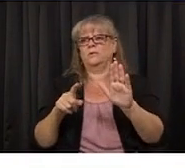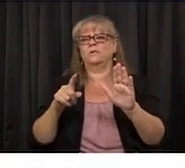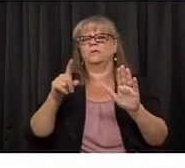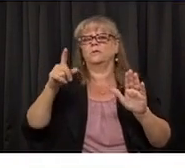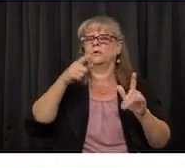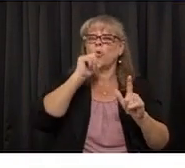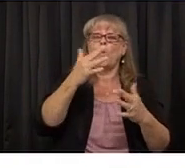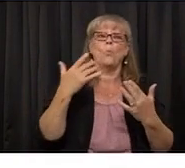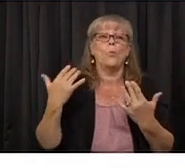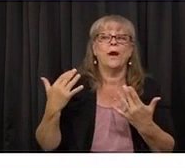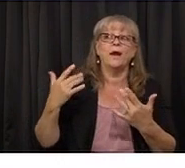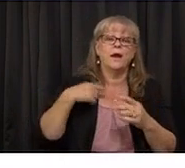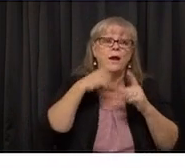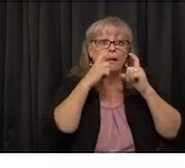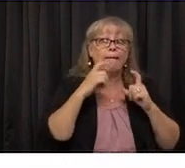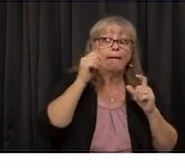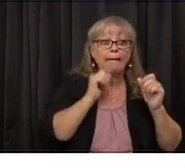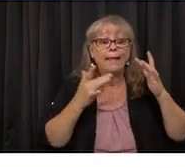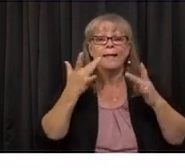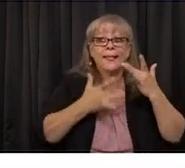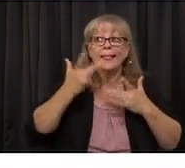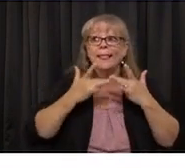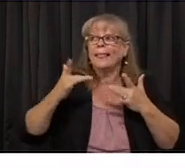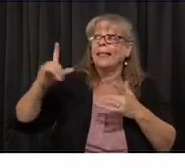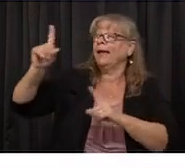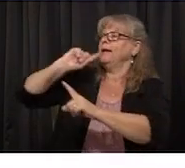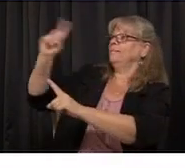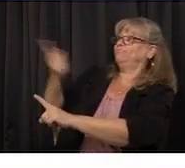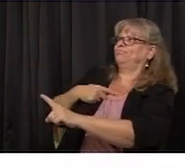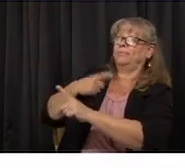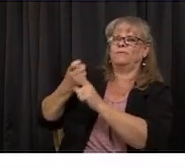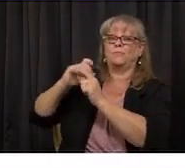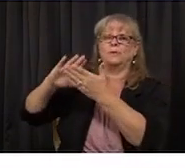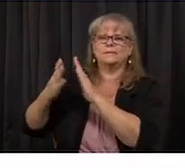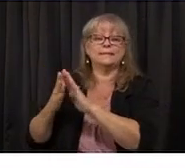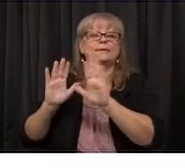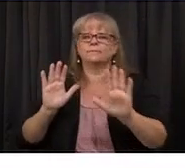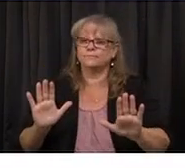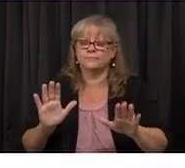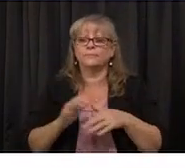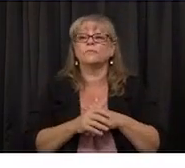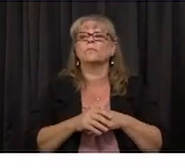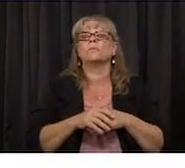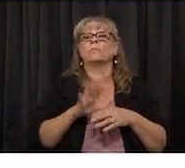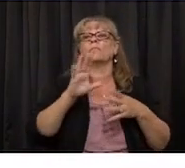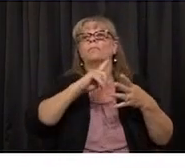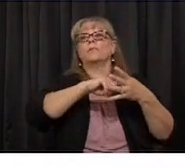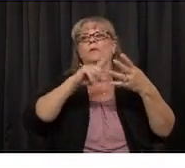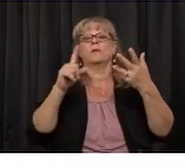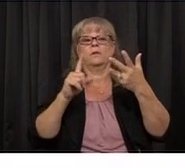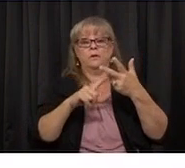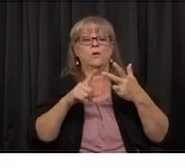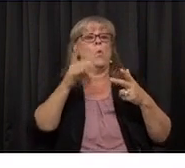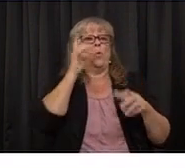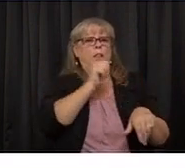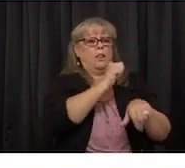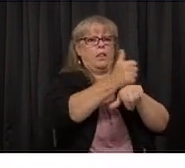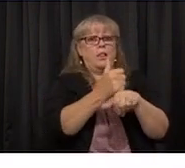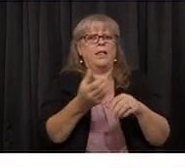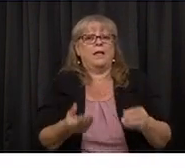your mask, and then of course scaling up testing, and then what comes after testing. Testing itself doesn't cure anybody and